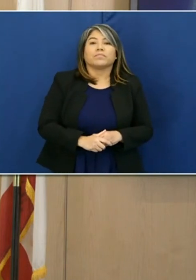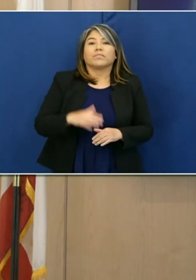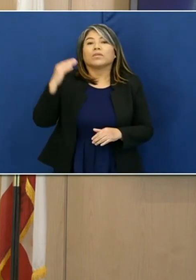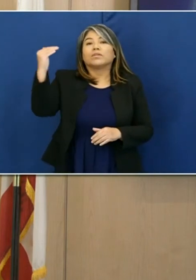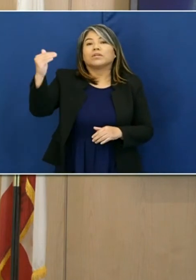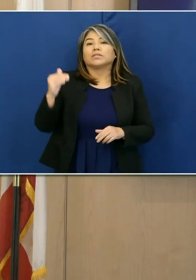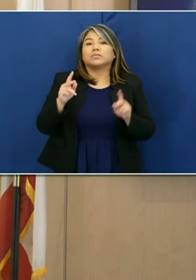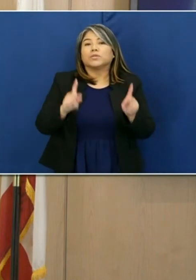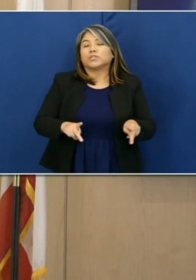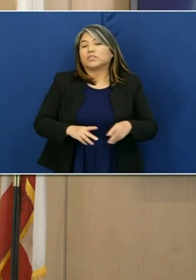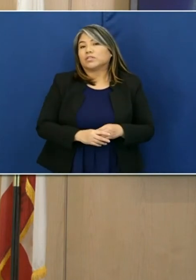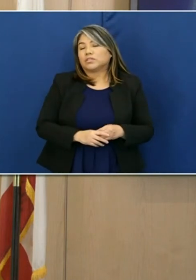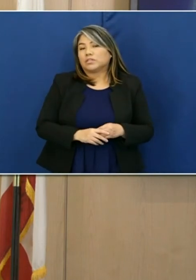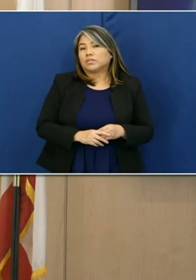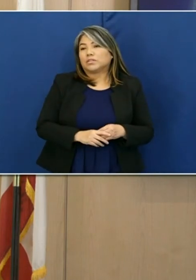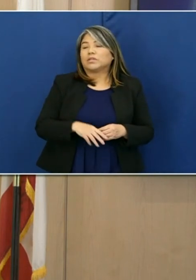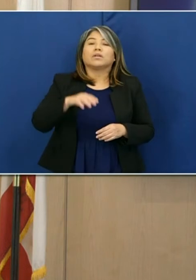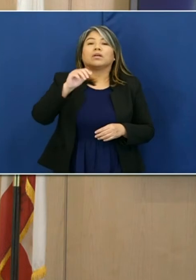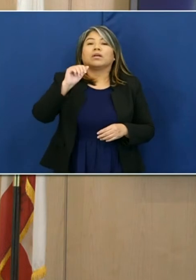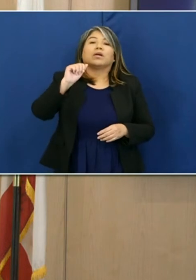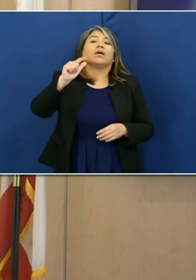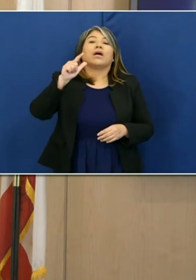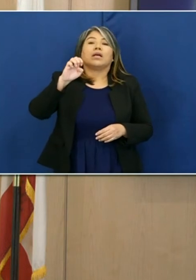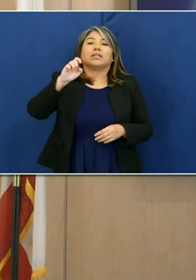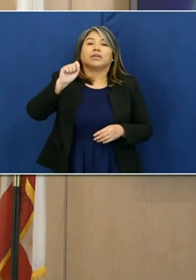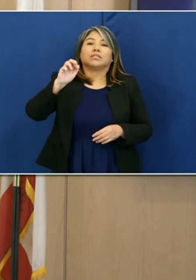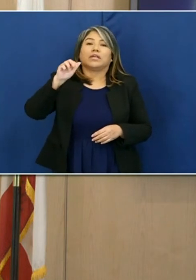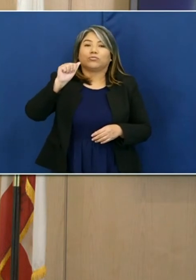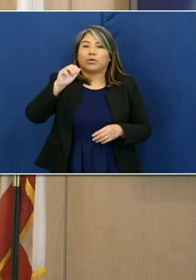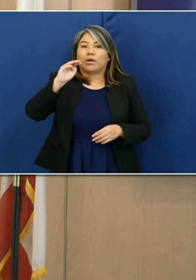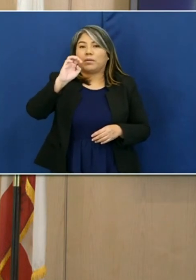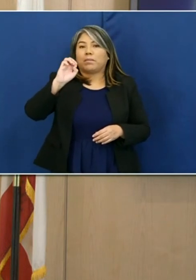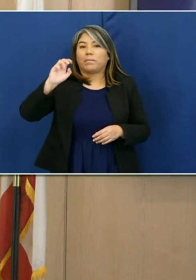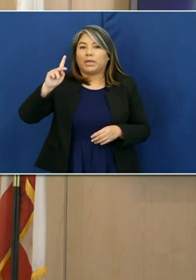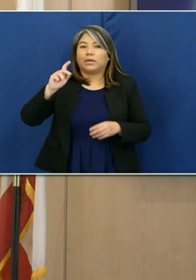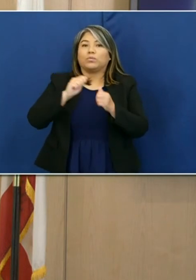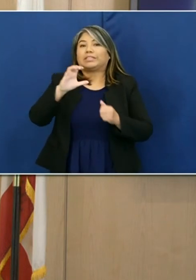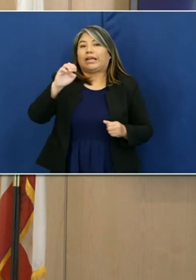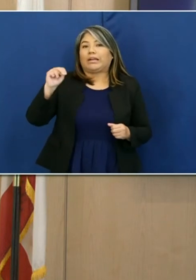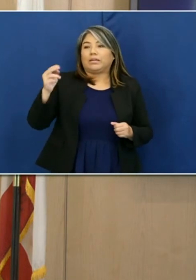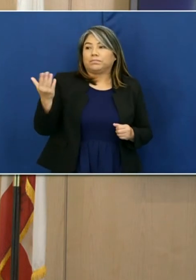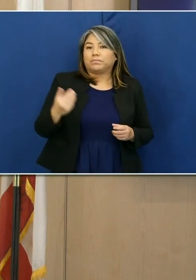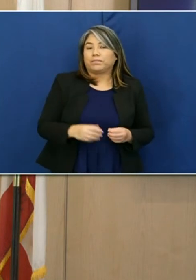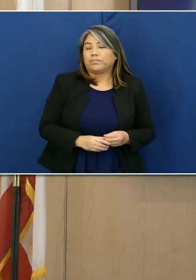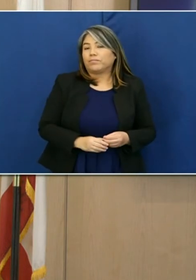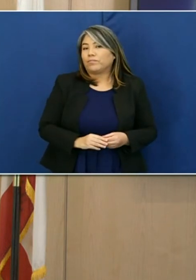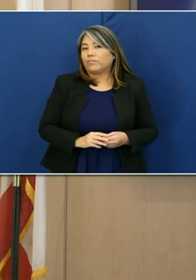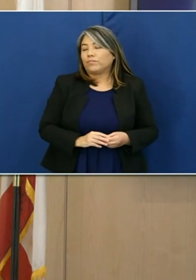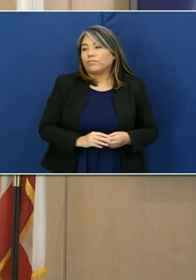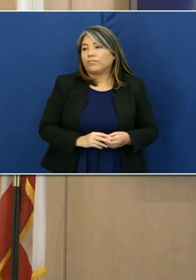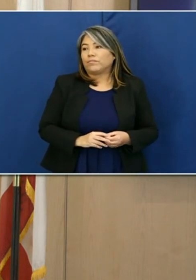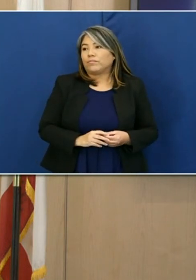The next person is Alexandra Meek with CNN. Please go ahead.